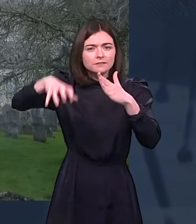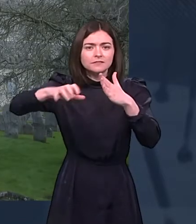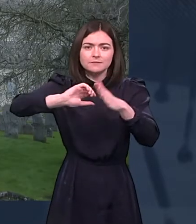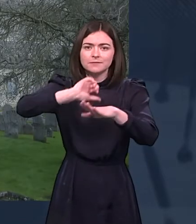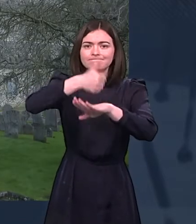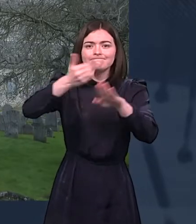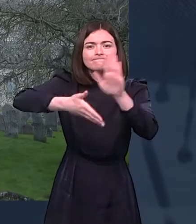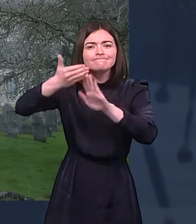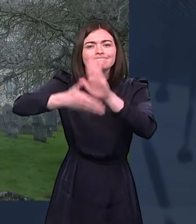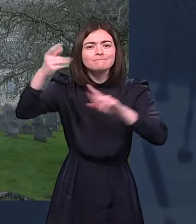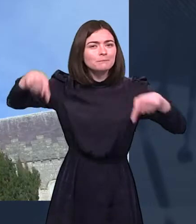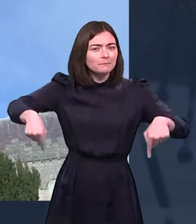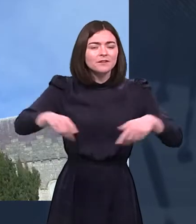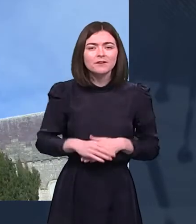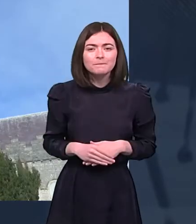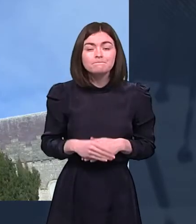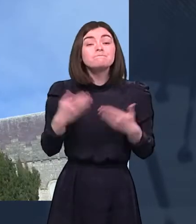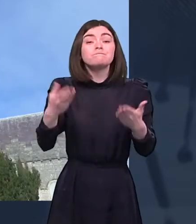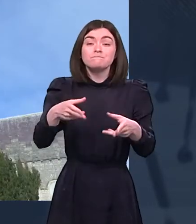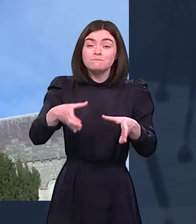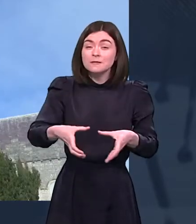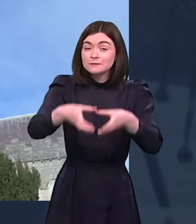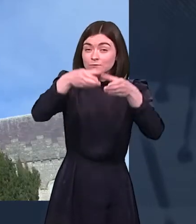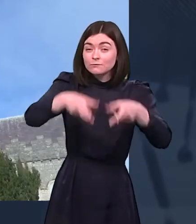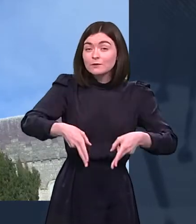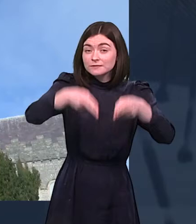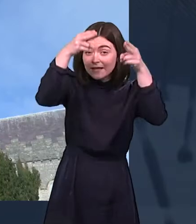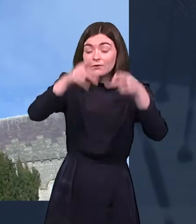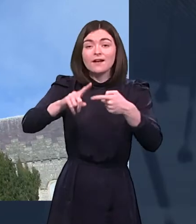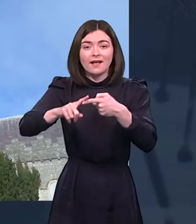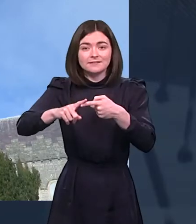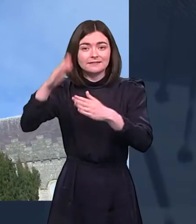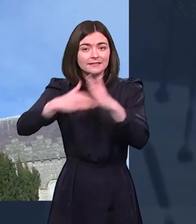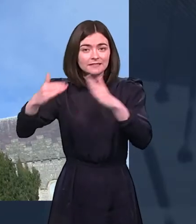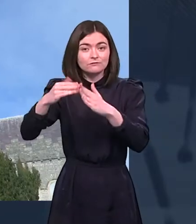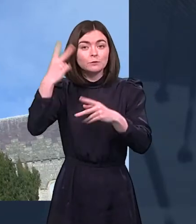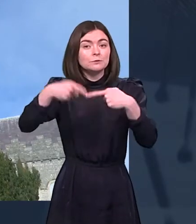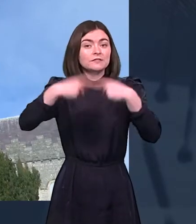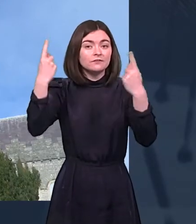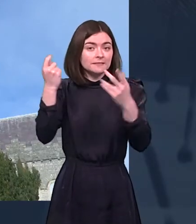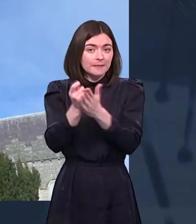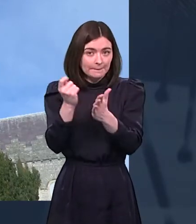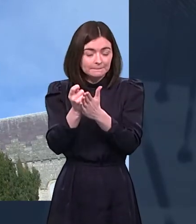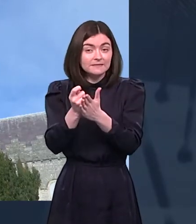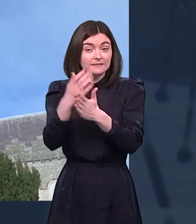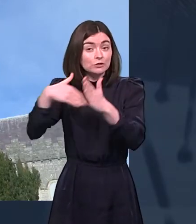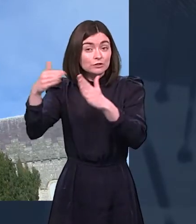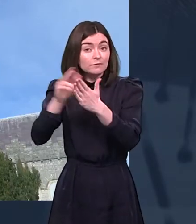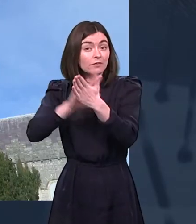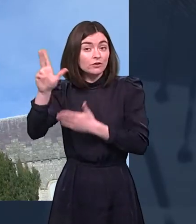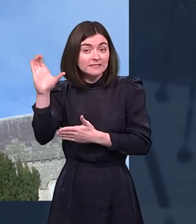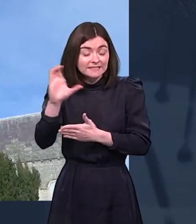settlement. The cathedral and round tower we see today are from two different periods, the cathedral from the 13th century and the 9th